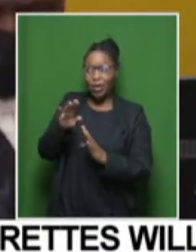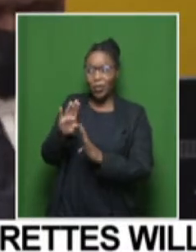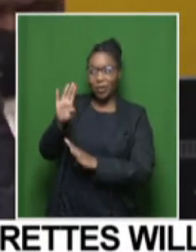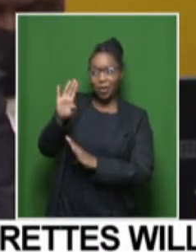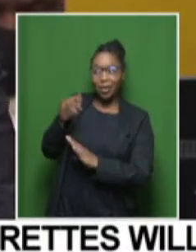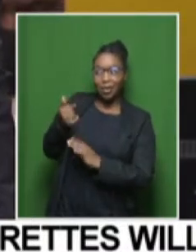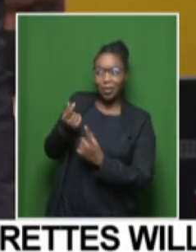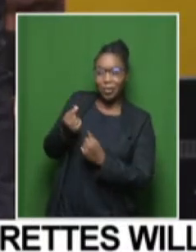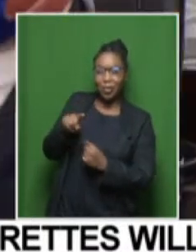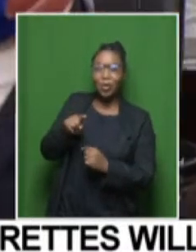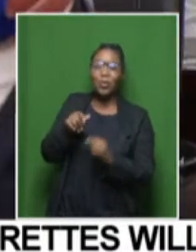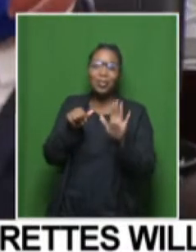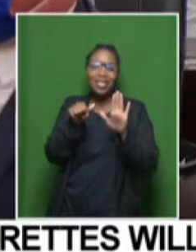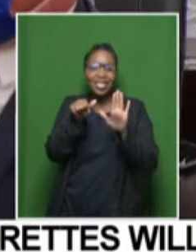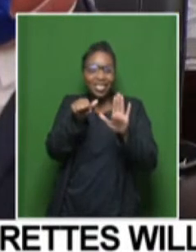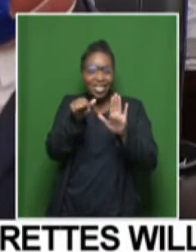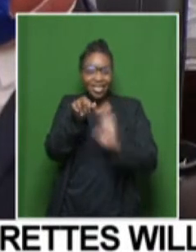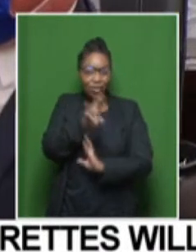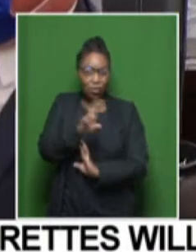R6.77 more expensive.